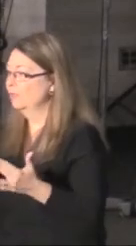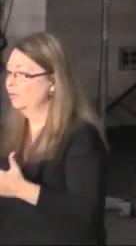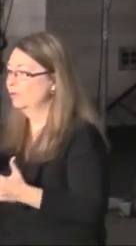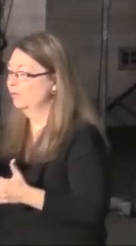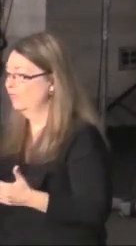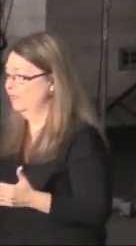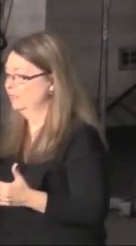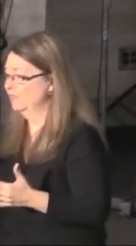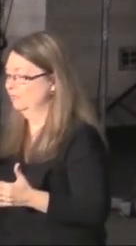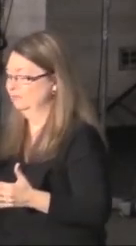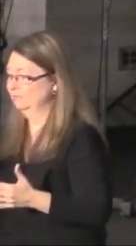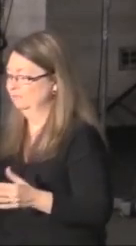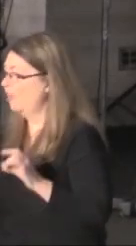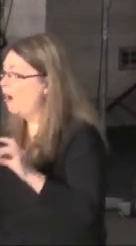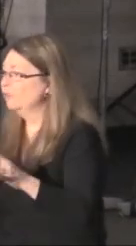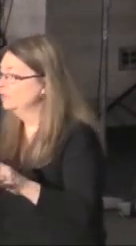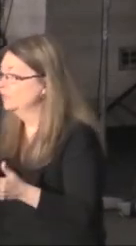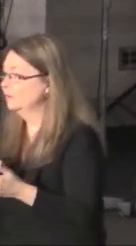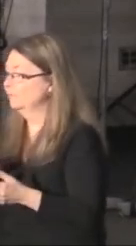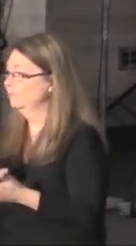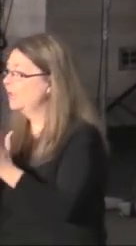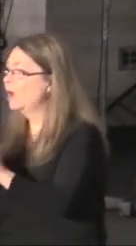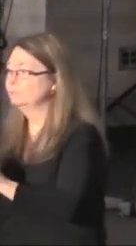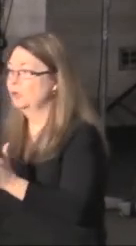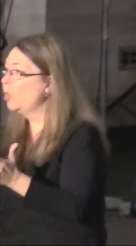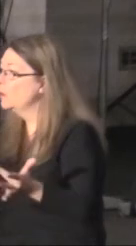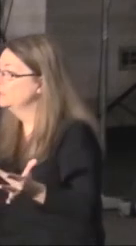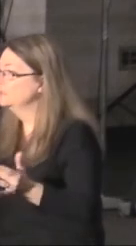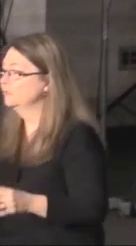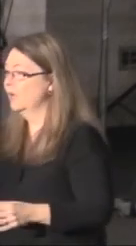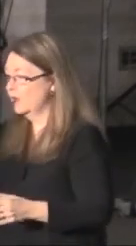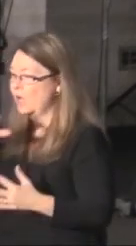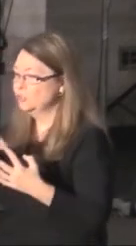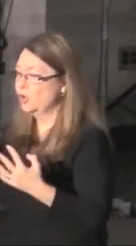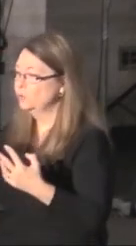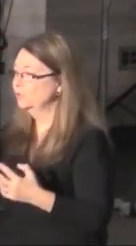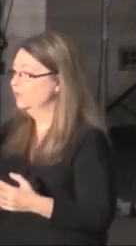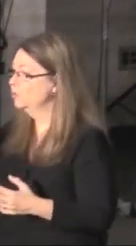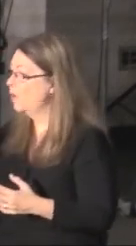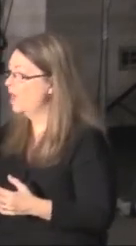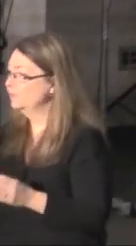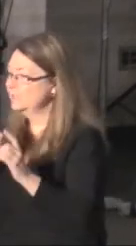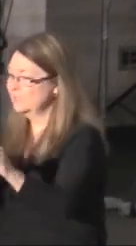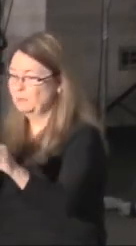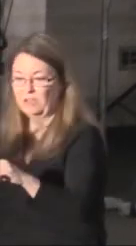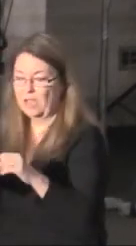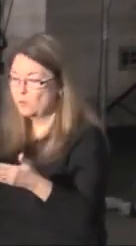are rejected. God chose the lowly of the world, 12 disciples. They couldn't even read or